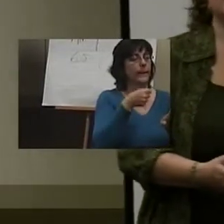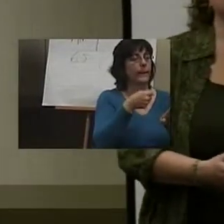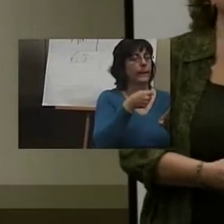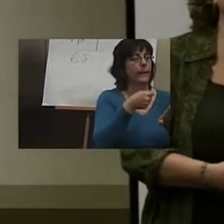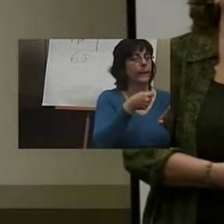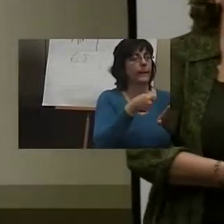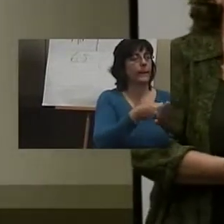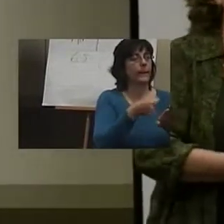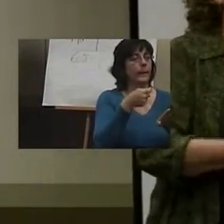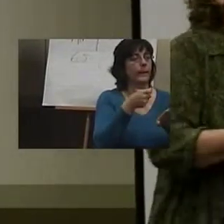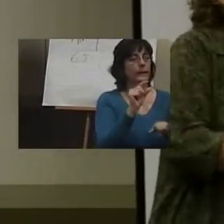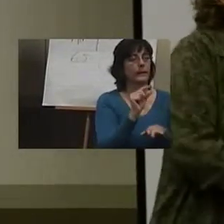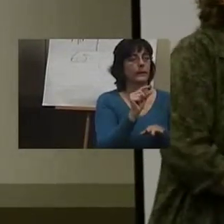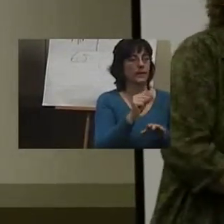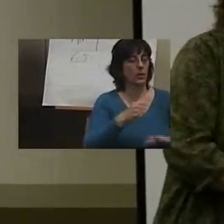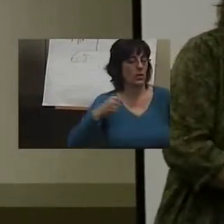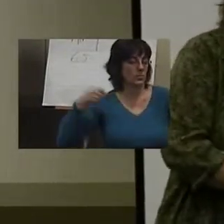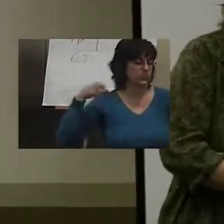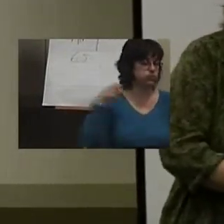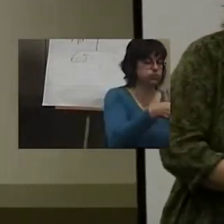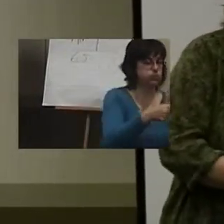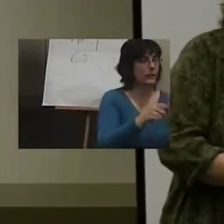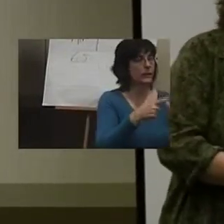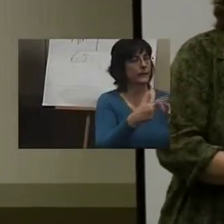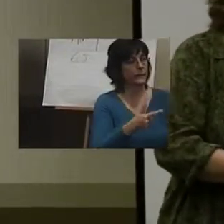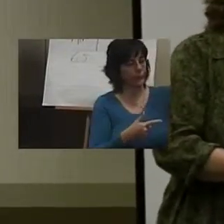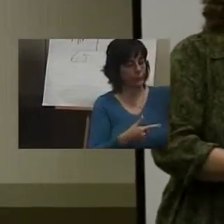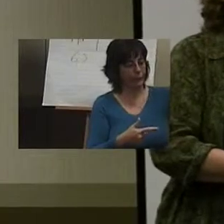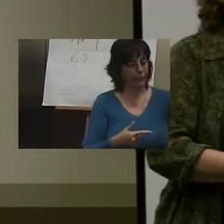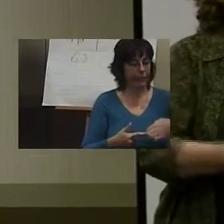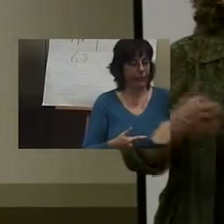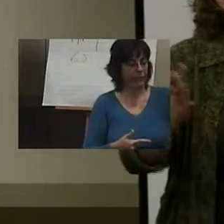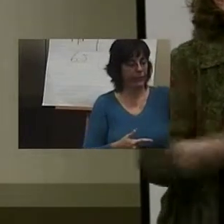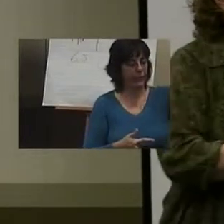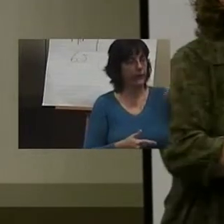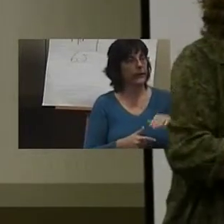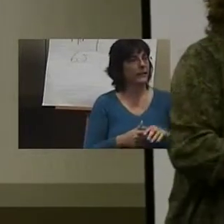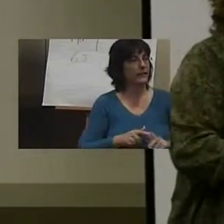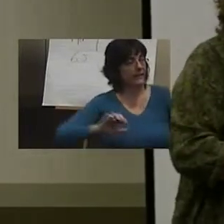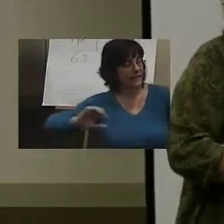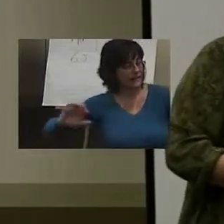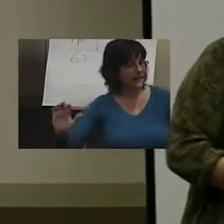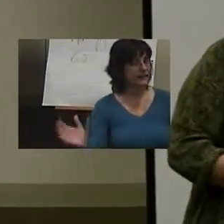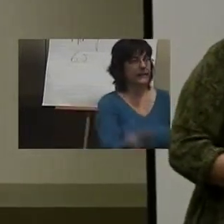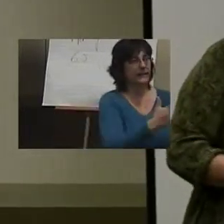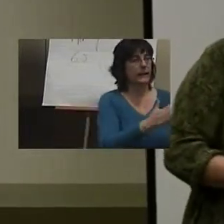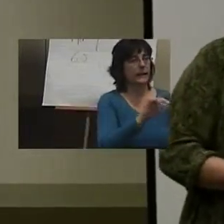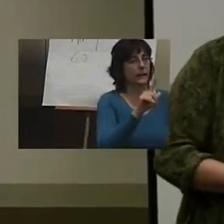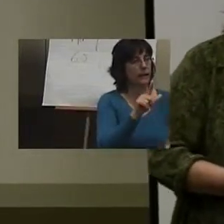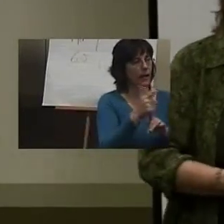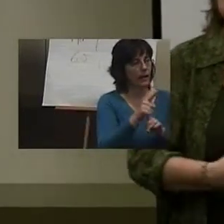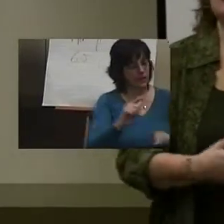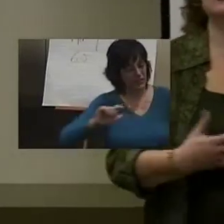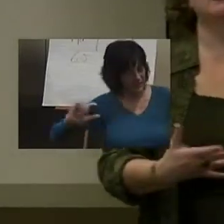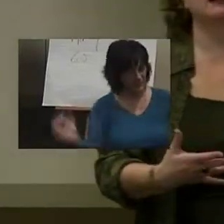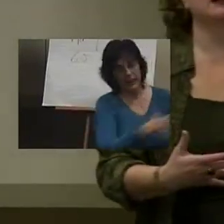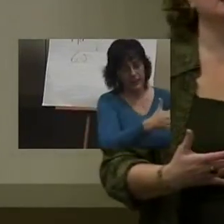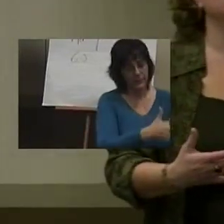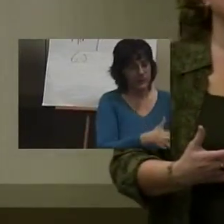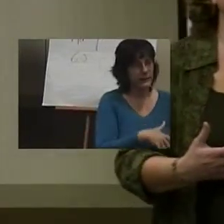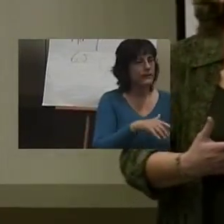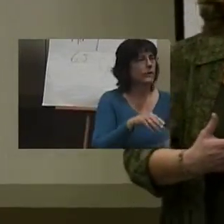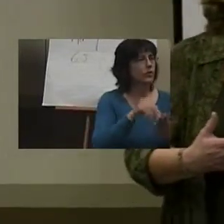little? Did they punch it hard enough to make a dent? Did they slam it? If the student is